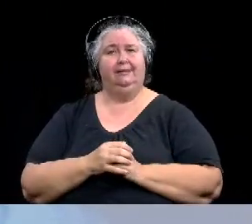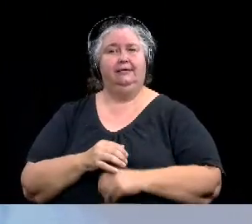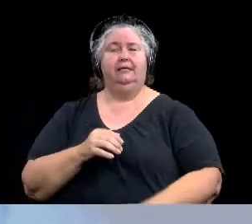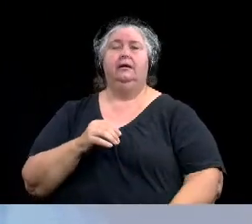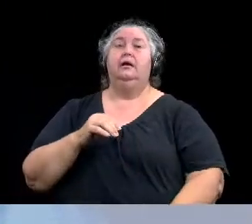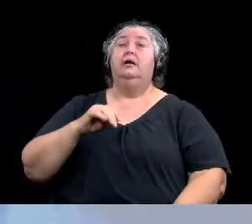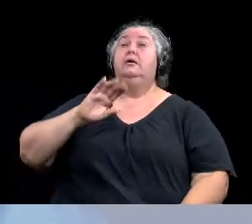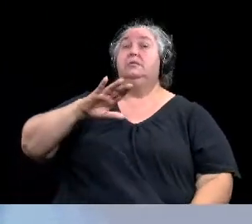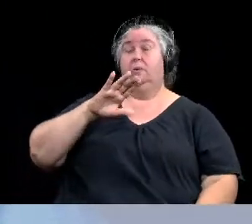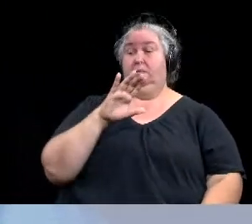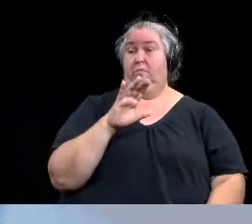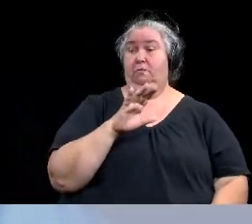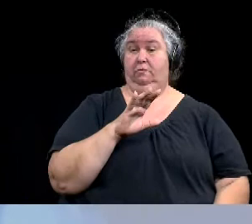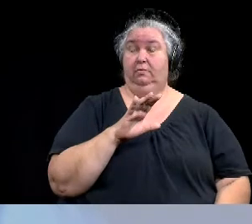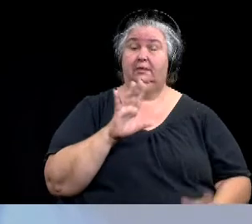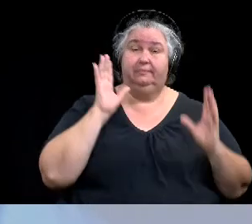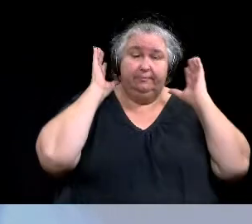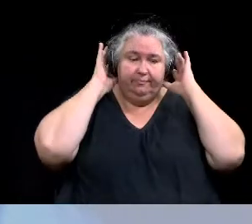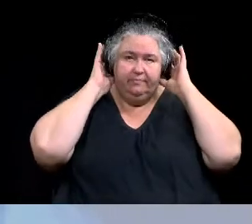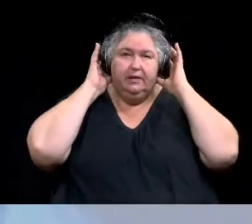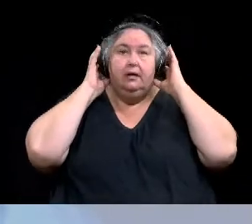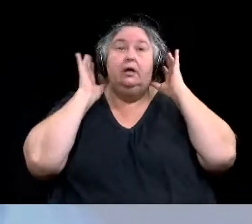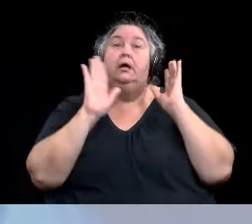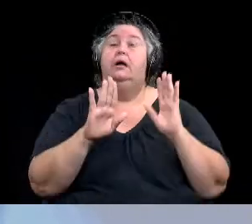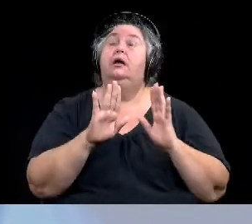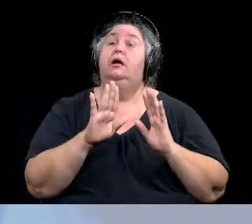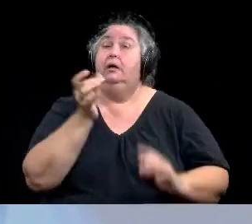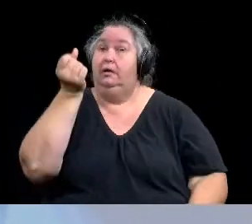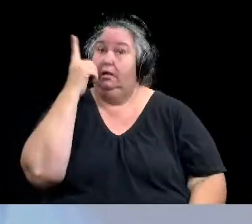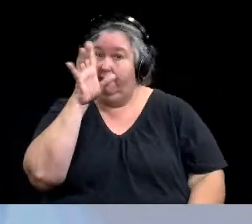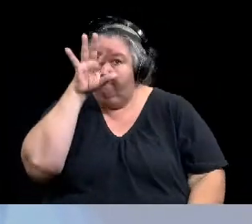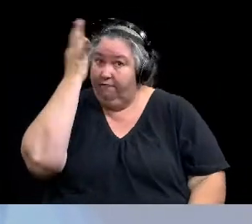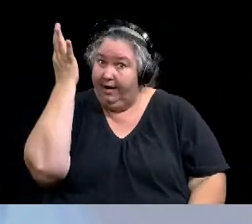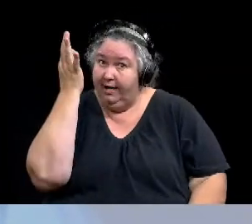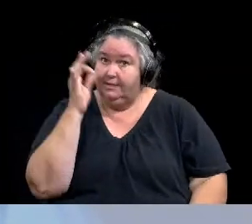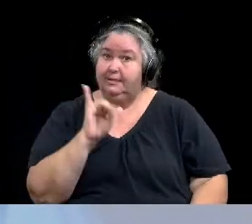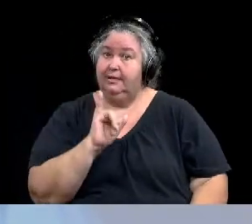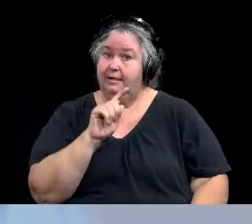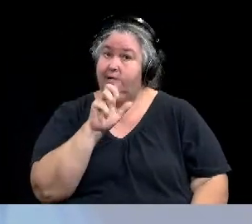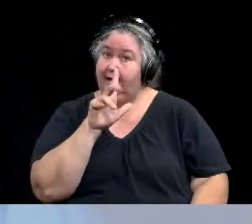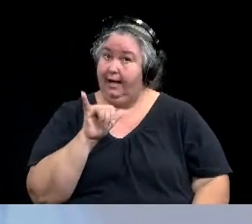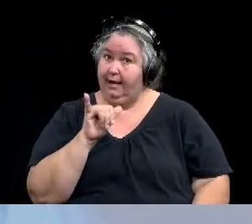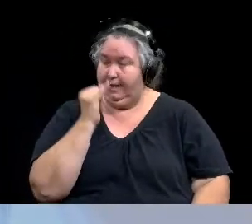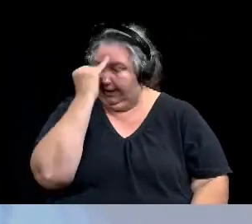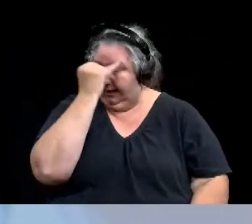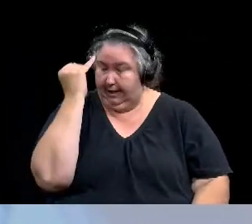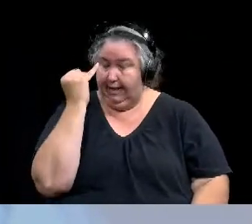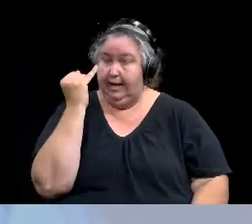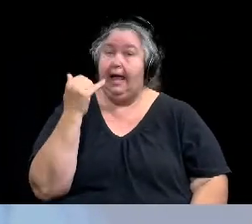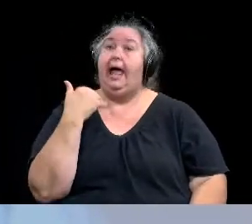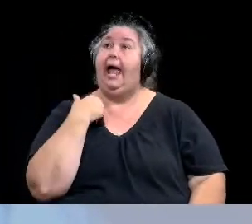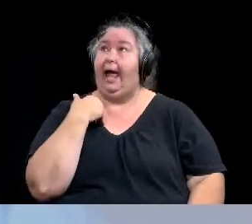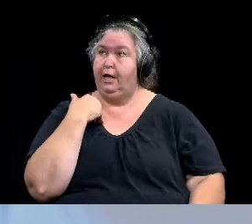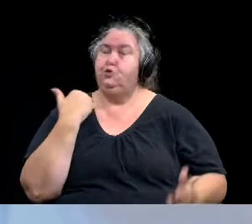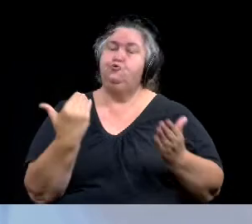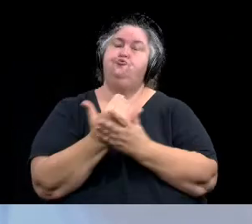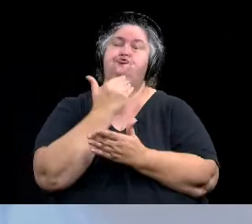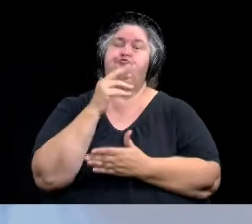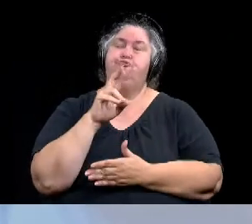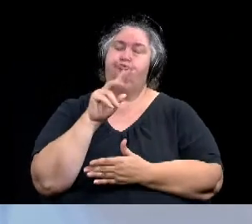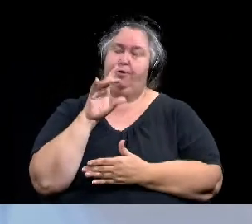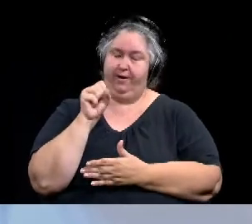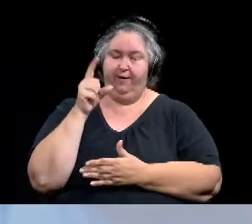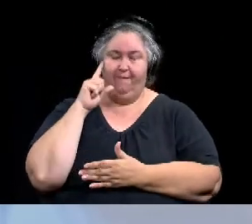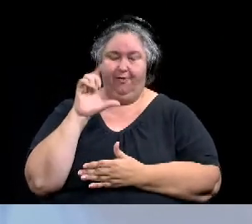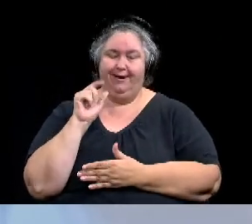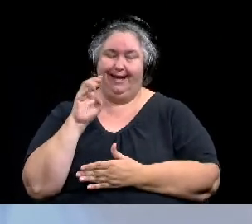Also, sobering statistics, Italy and France this past week had records for new cases per day since the